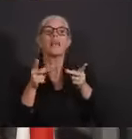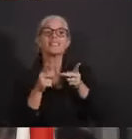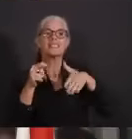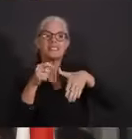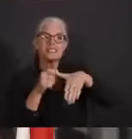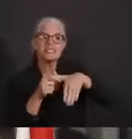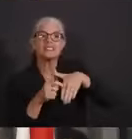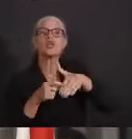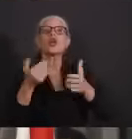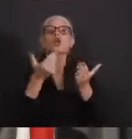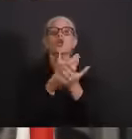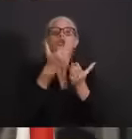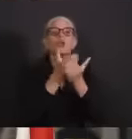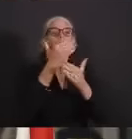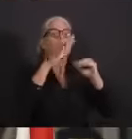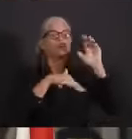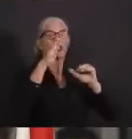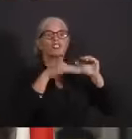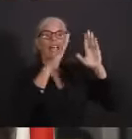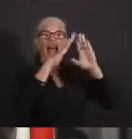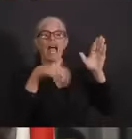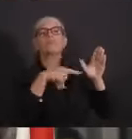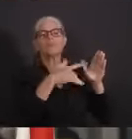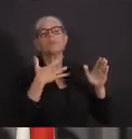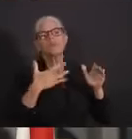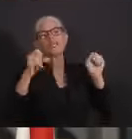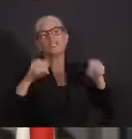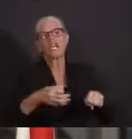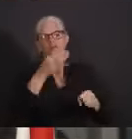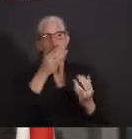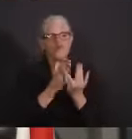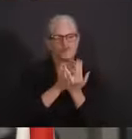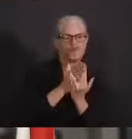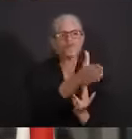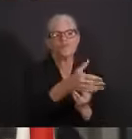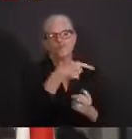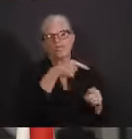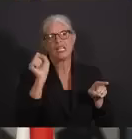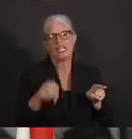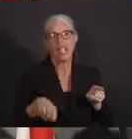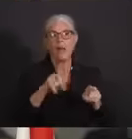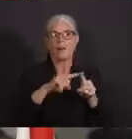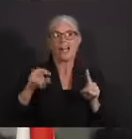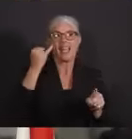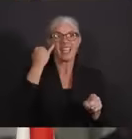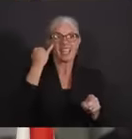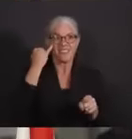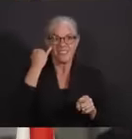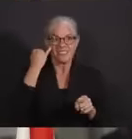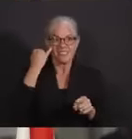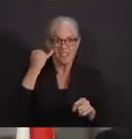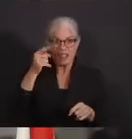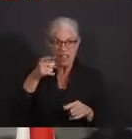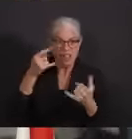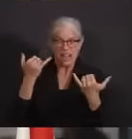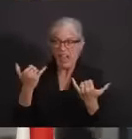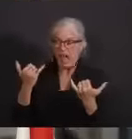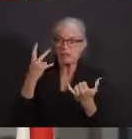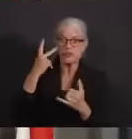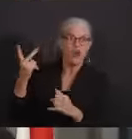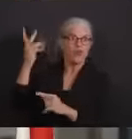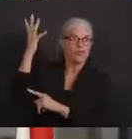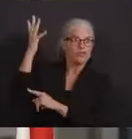construction. Likely the building is going to be able to withstand it. But if you start to get in a situation where trees are